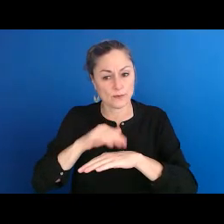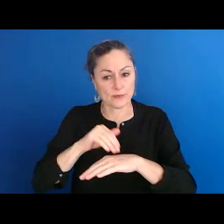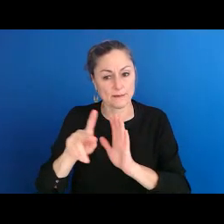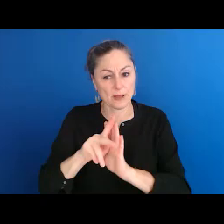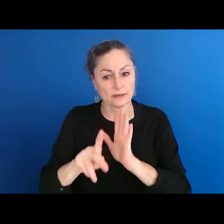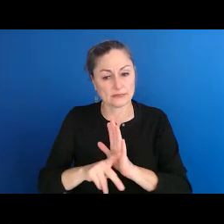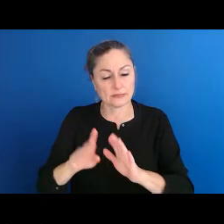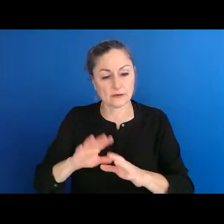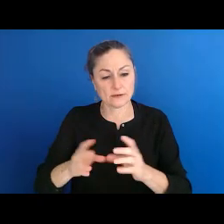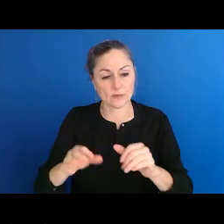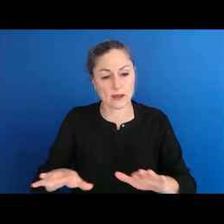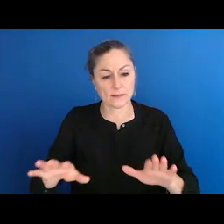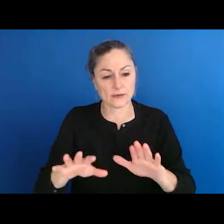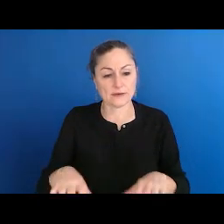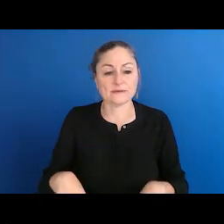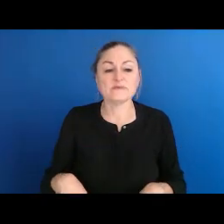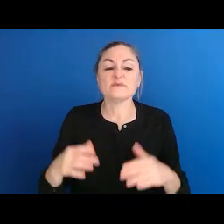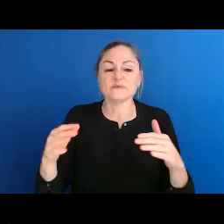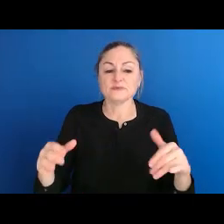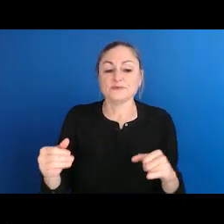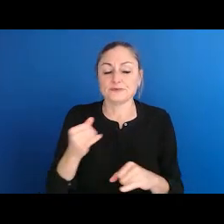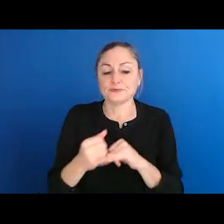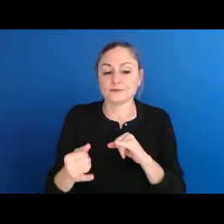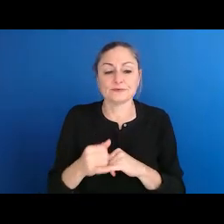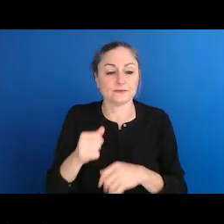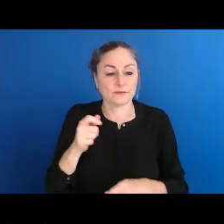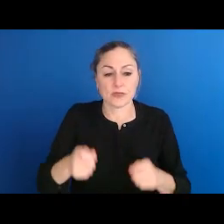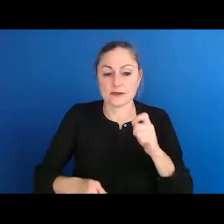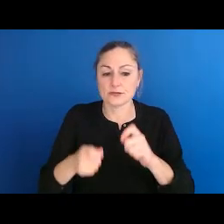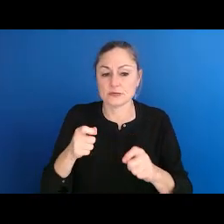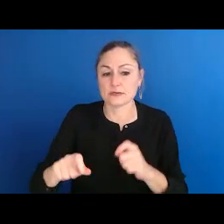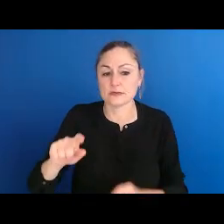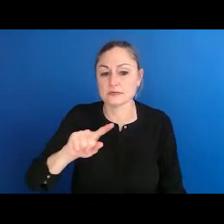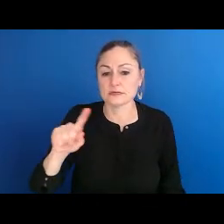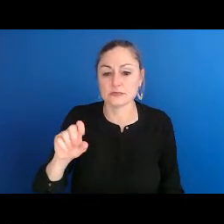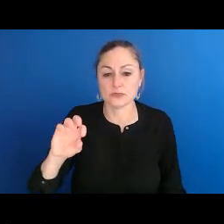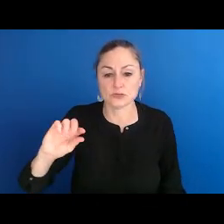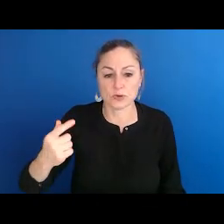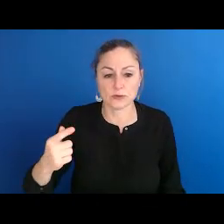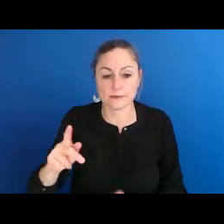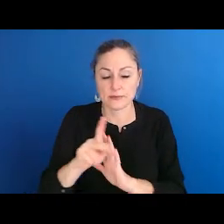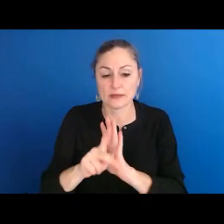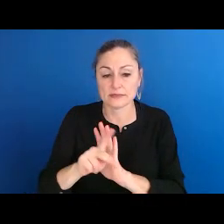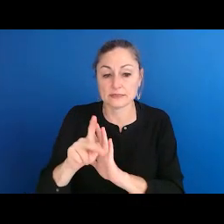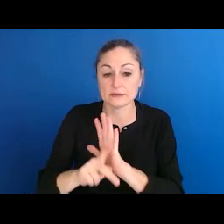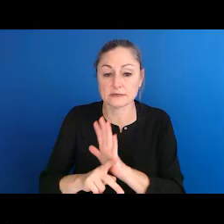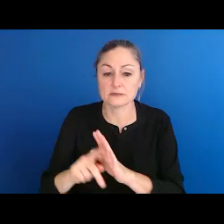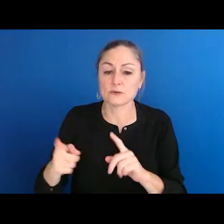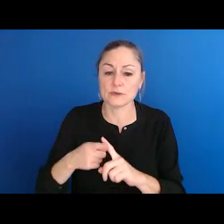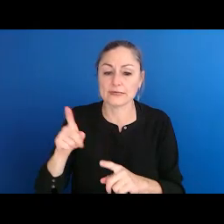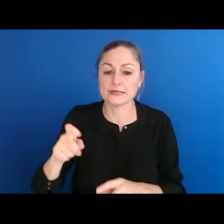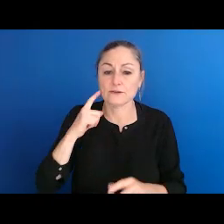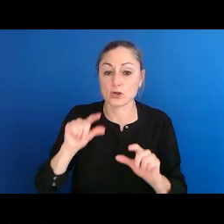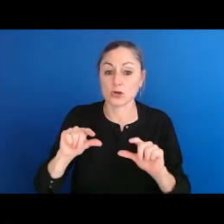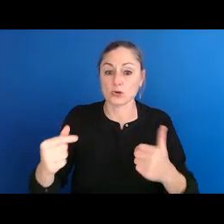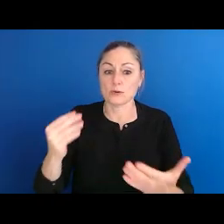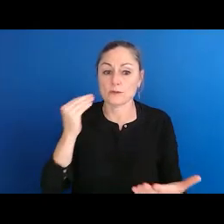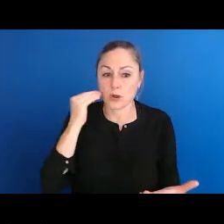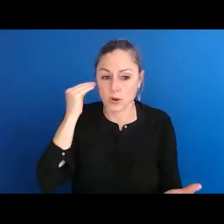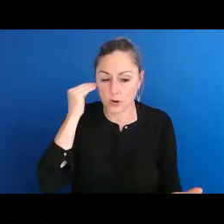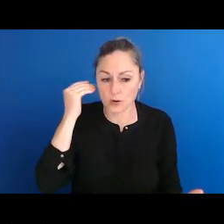property. And lastly, not adjusting zoning policies when needed to allow for a group home for an